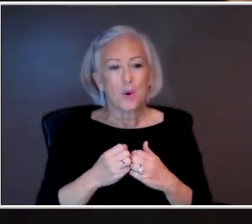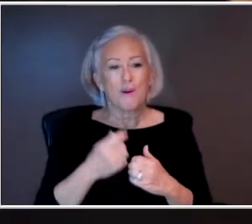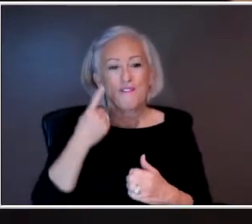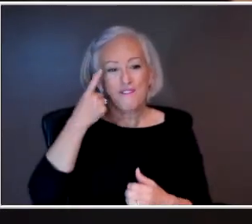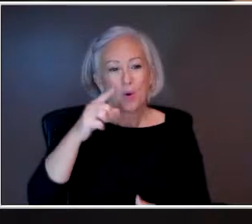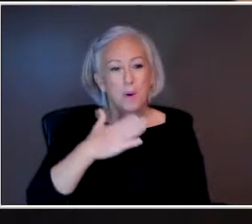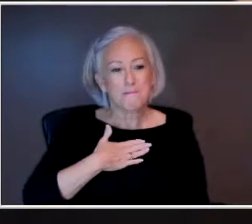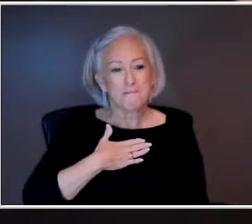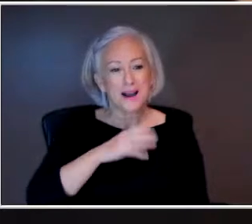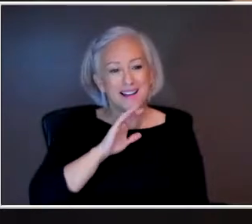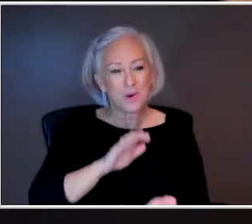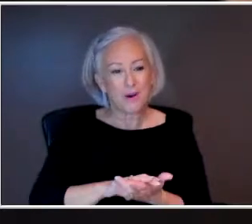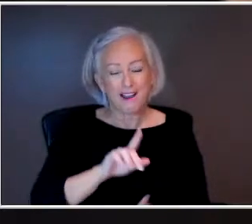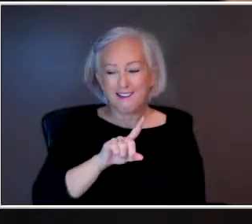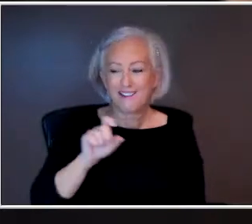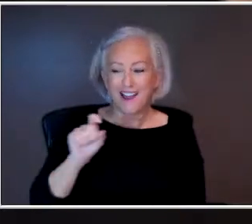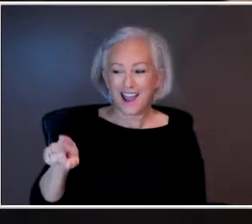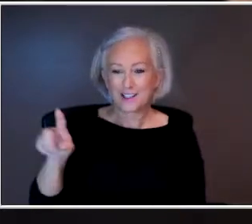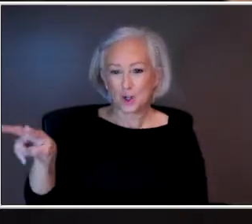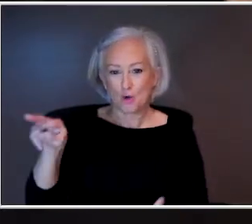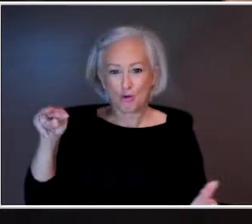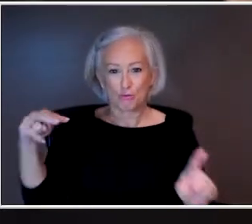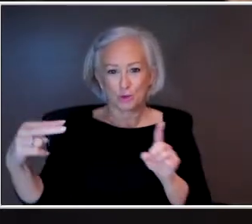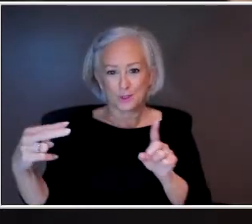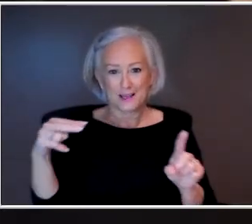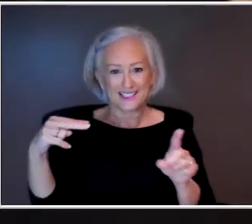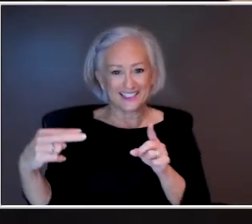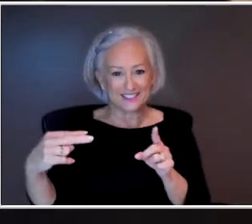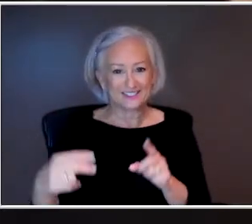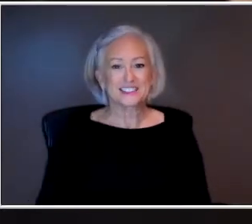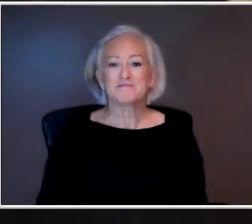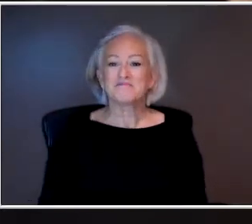that perspective, so. I think we're pretty